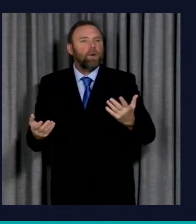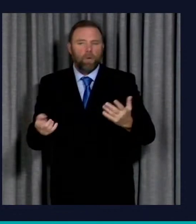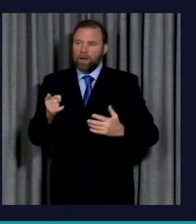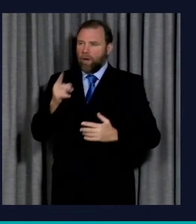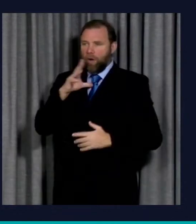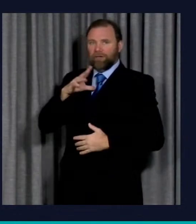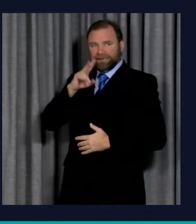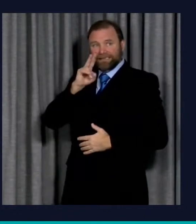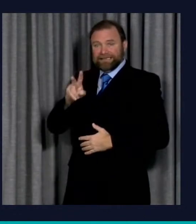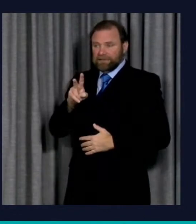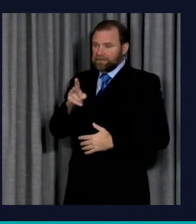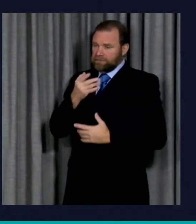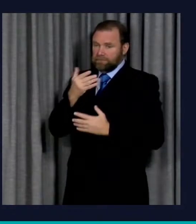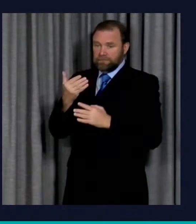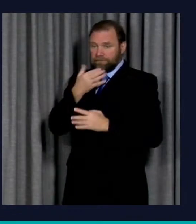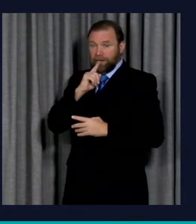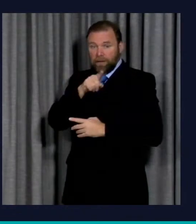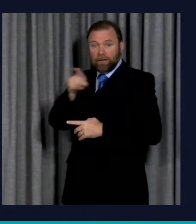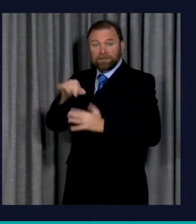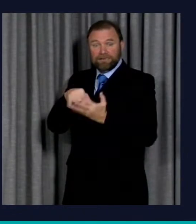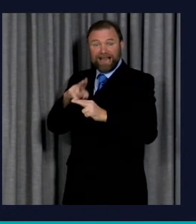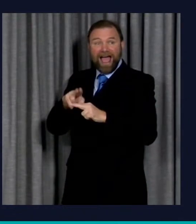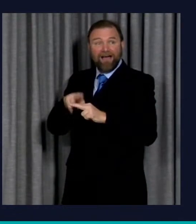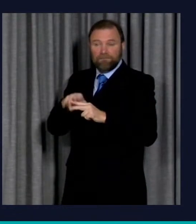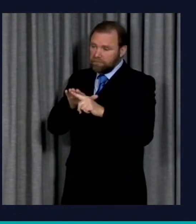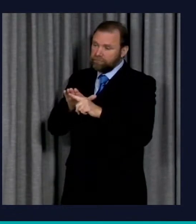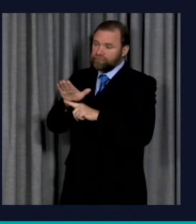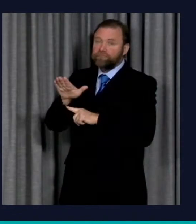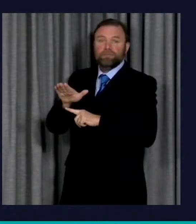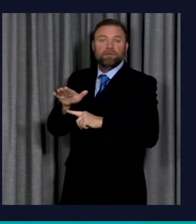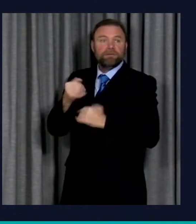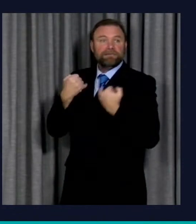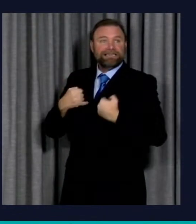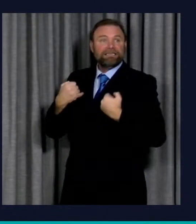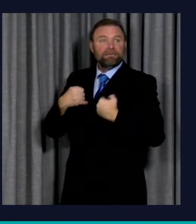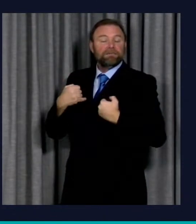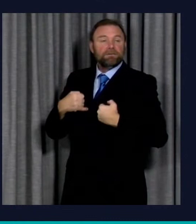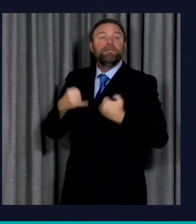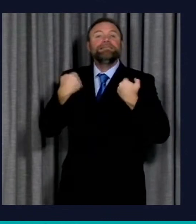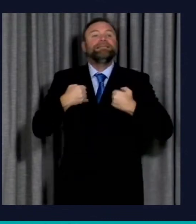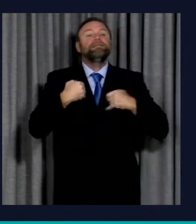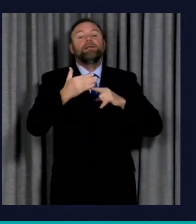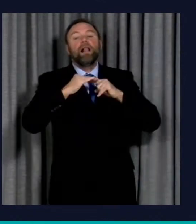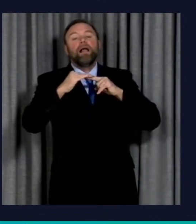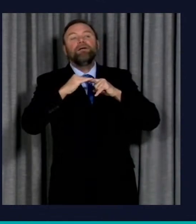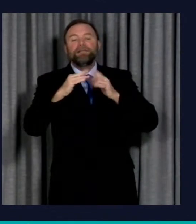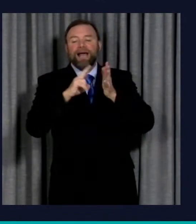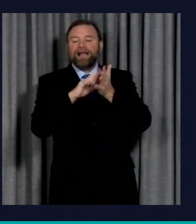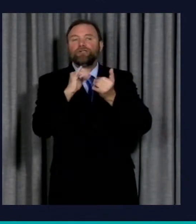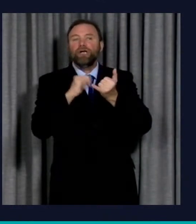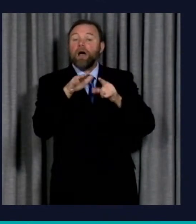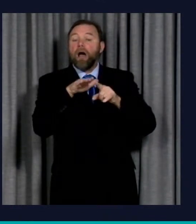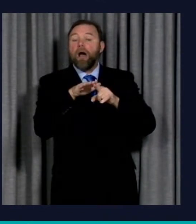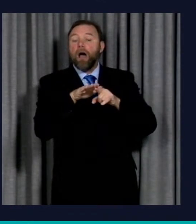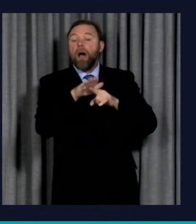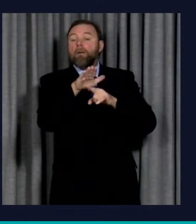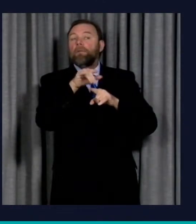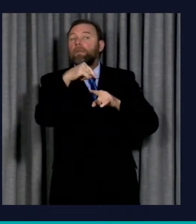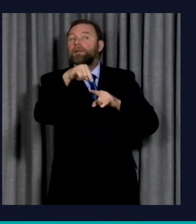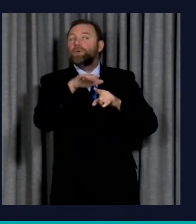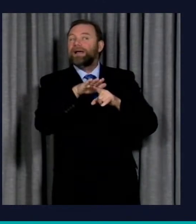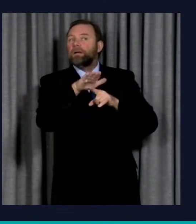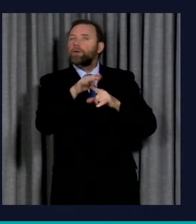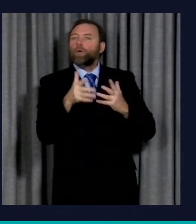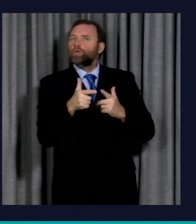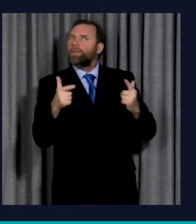the workplace. So sickness levels in the Welsh NHS are up this week, not hugely,